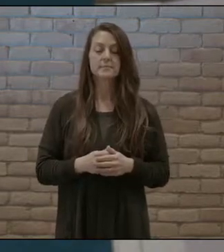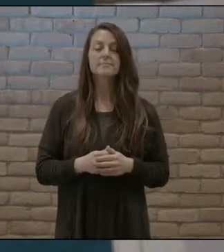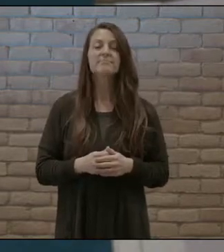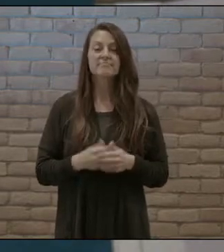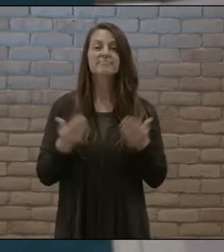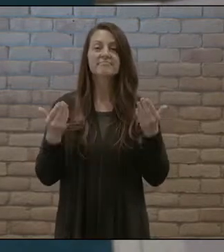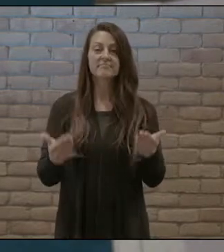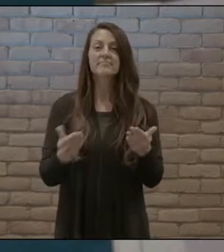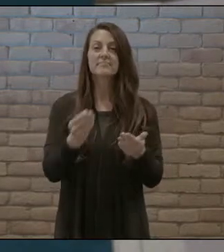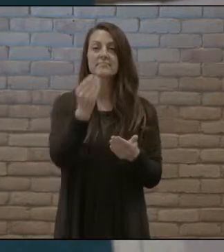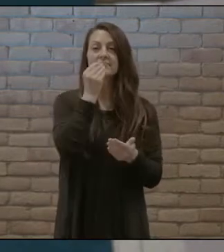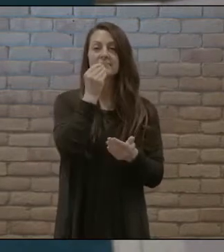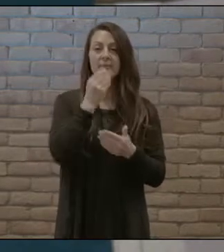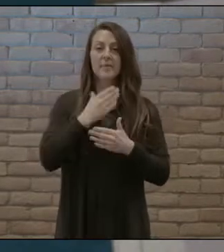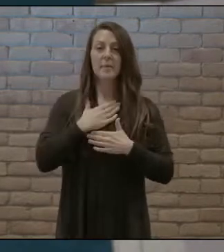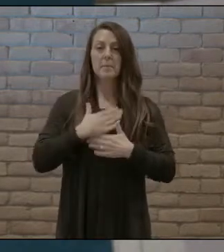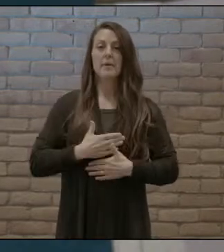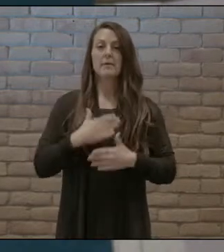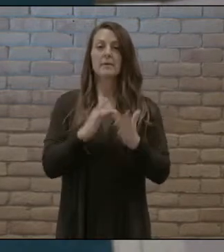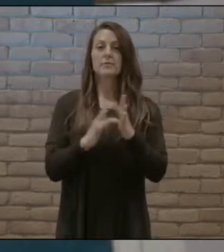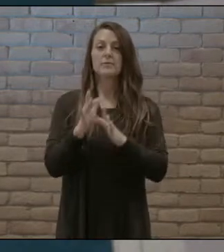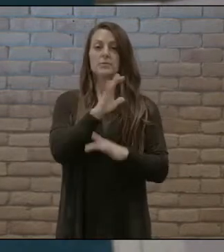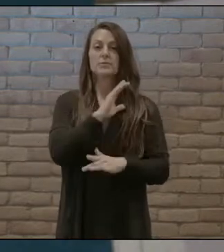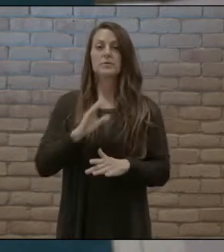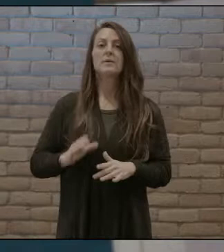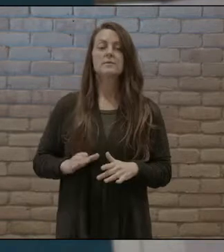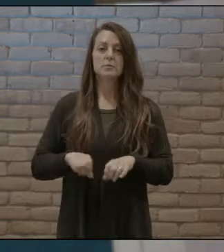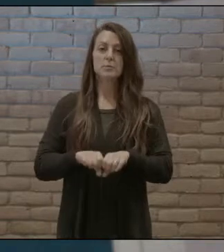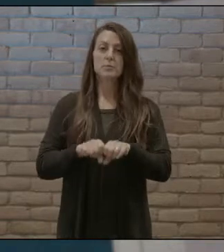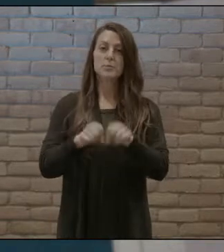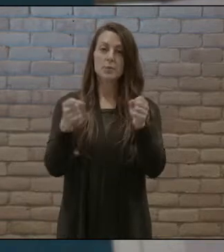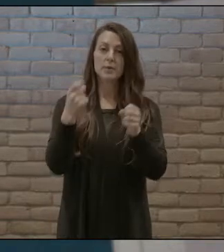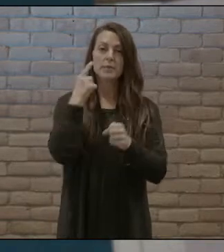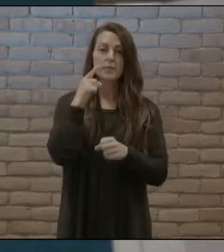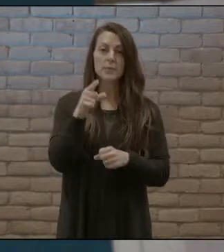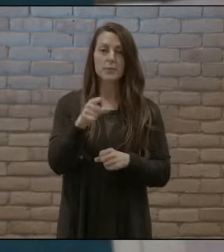Take and eat, body of Christ, broken for you.